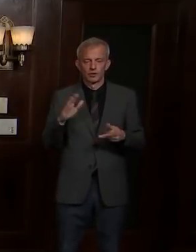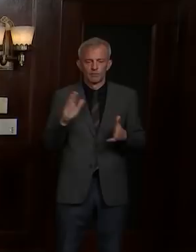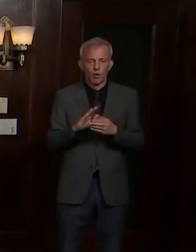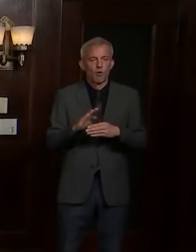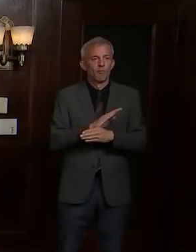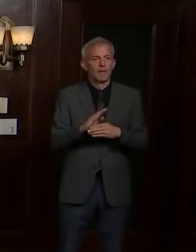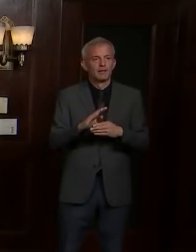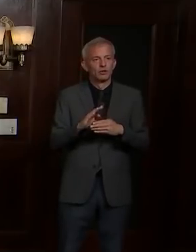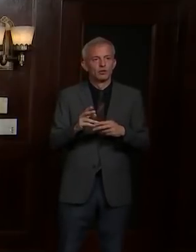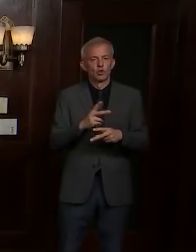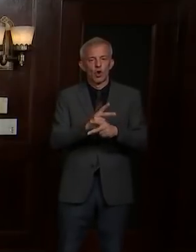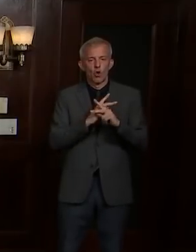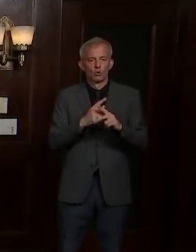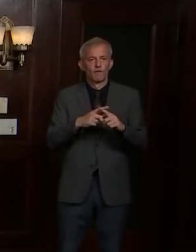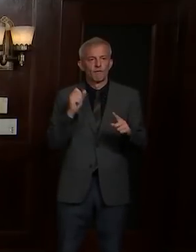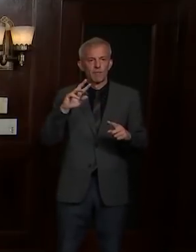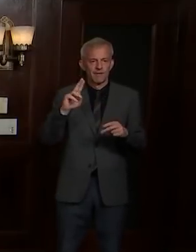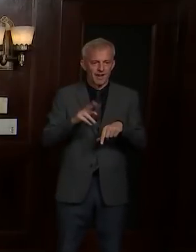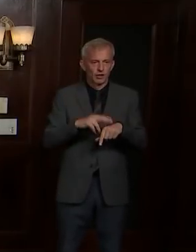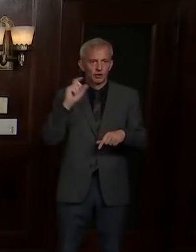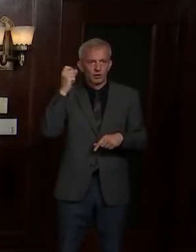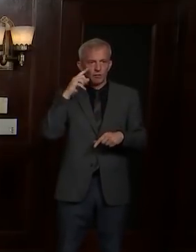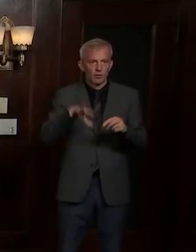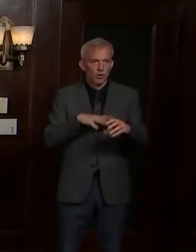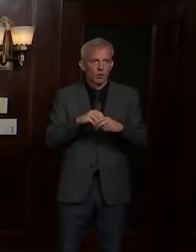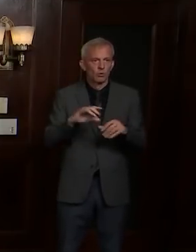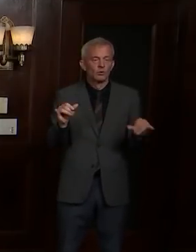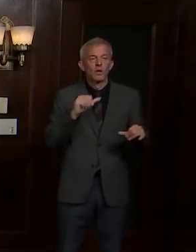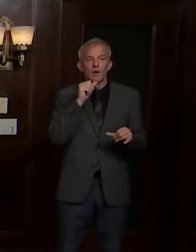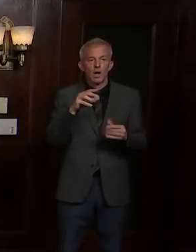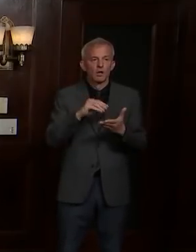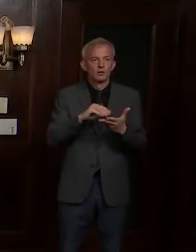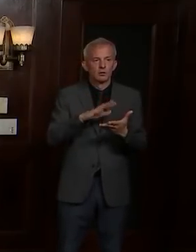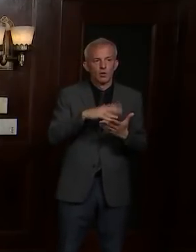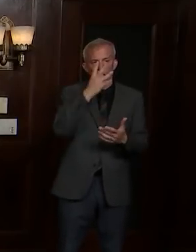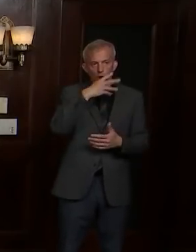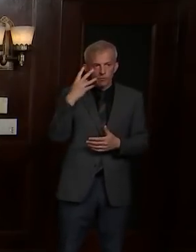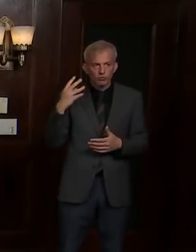from the national government, including also undocumented immigrant